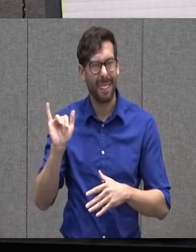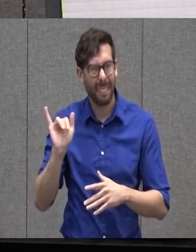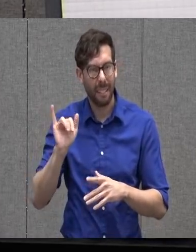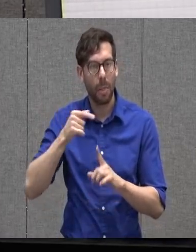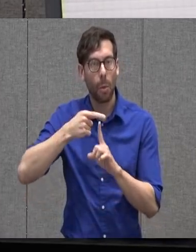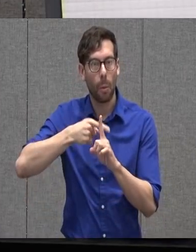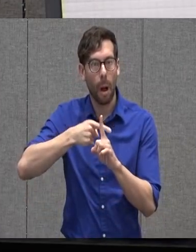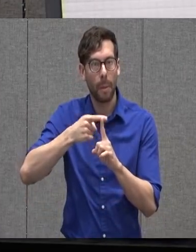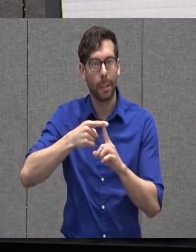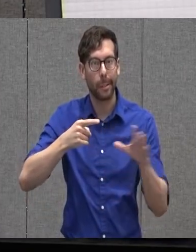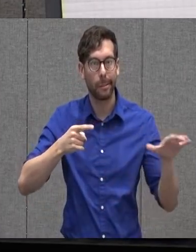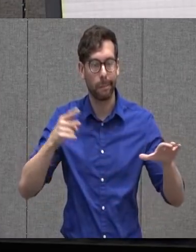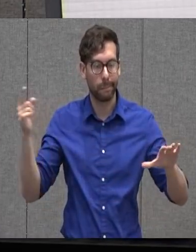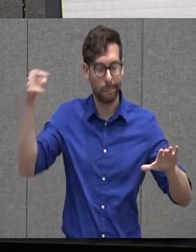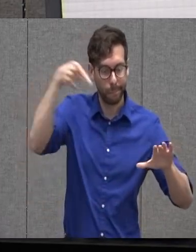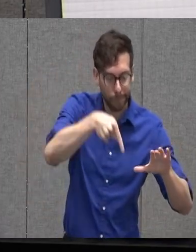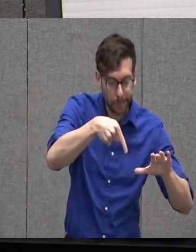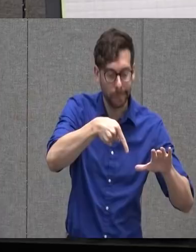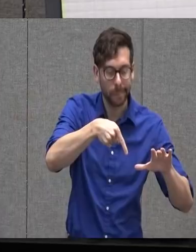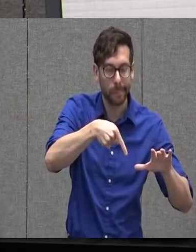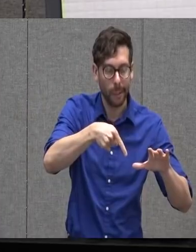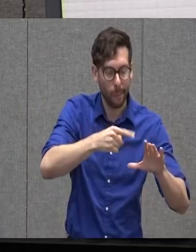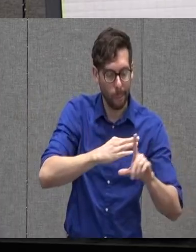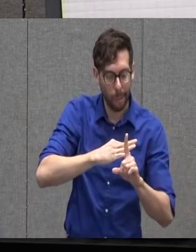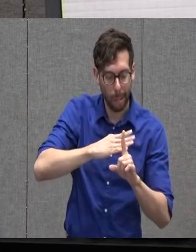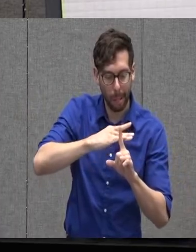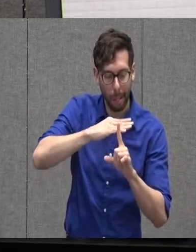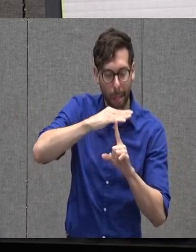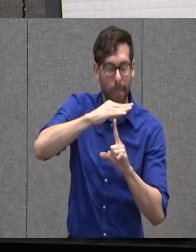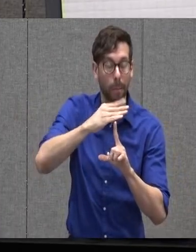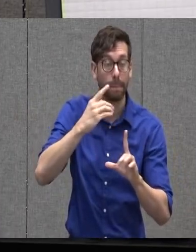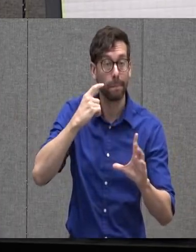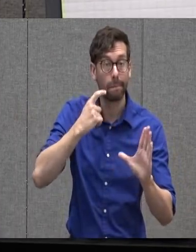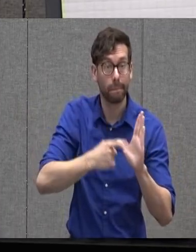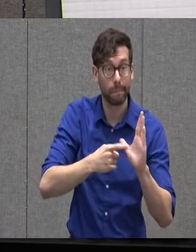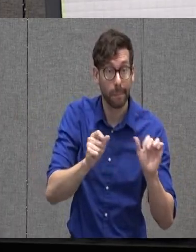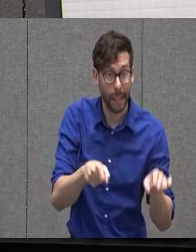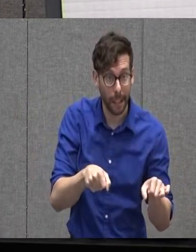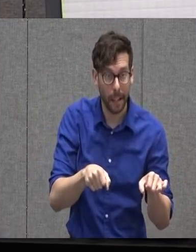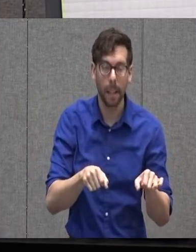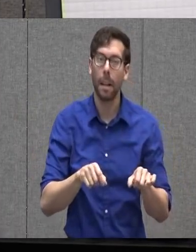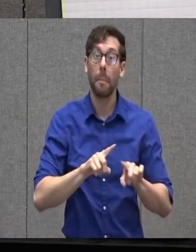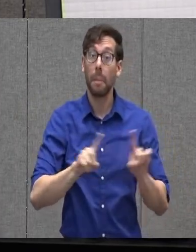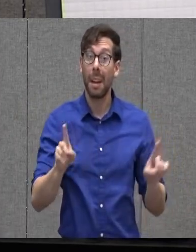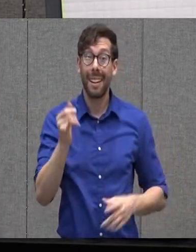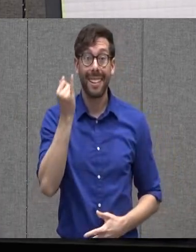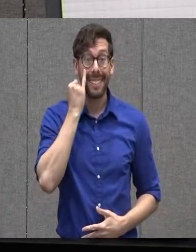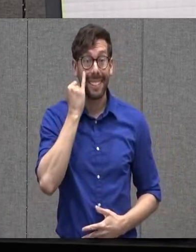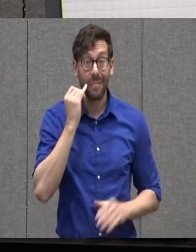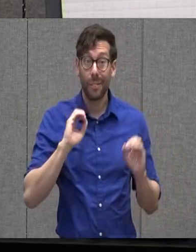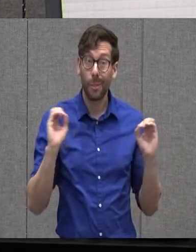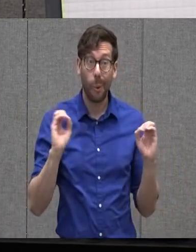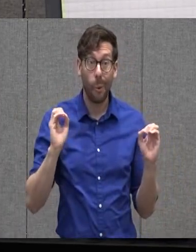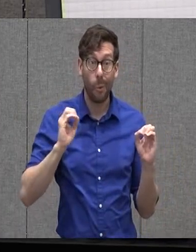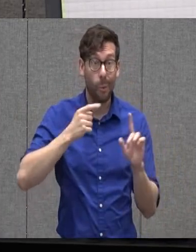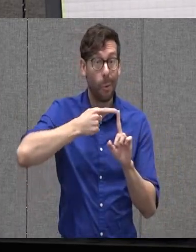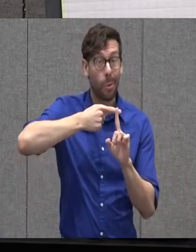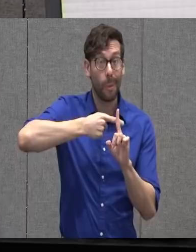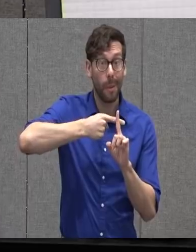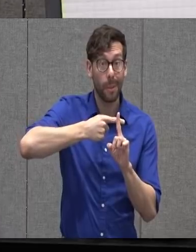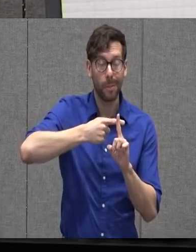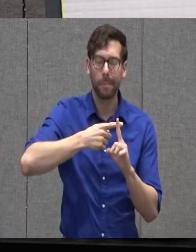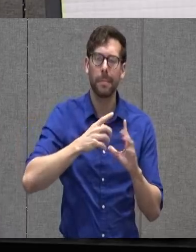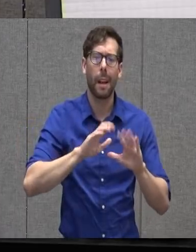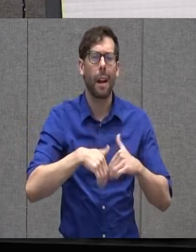we can't get a thermometer, what are some ways that we can see or observe that the temperature